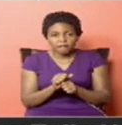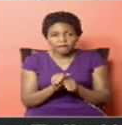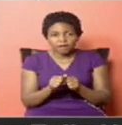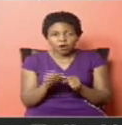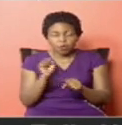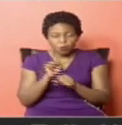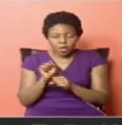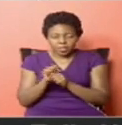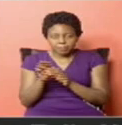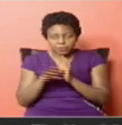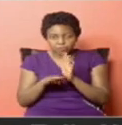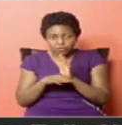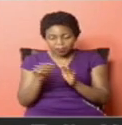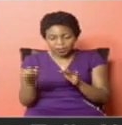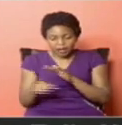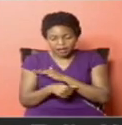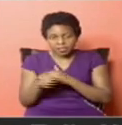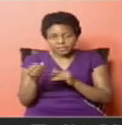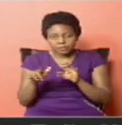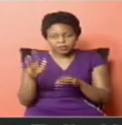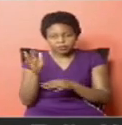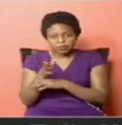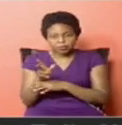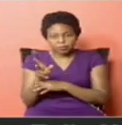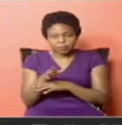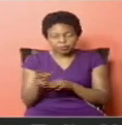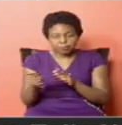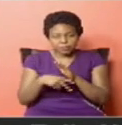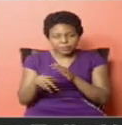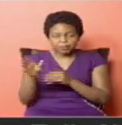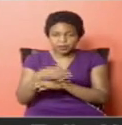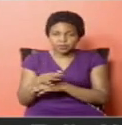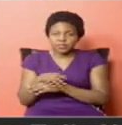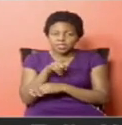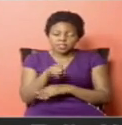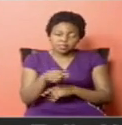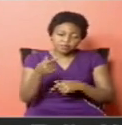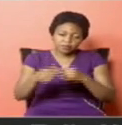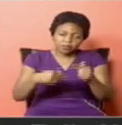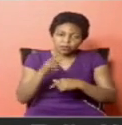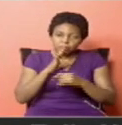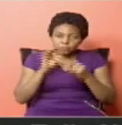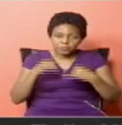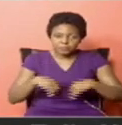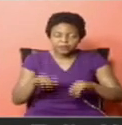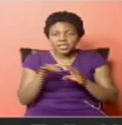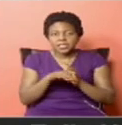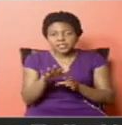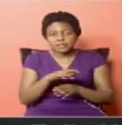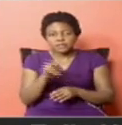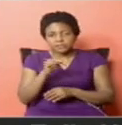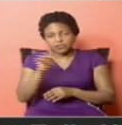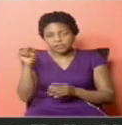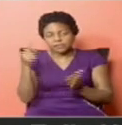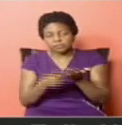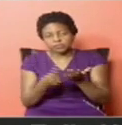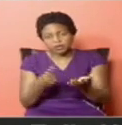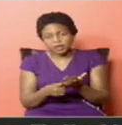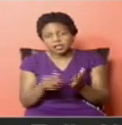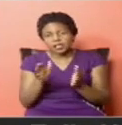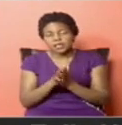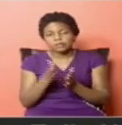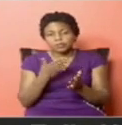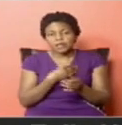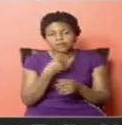work program under the Office of the Prime Minister. This has continued to be implemented in the areas of northern Uganda, and we